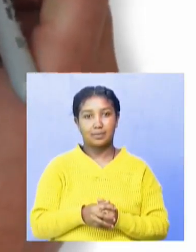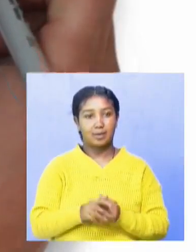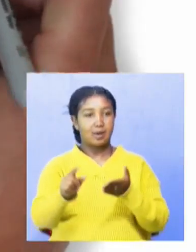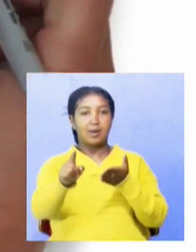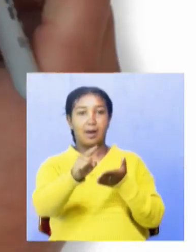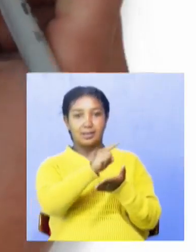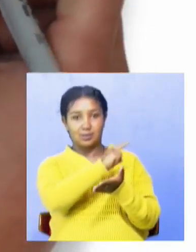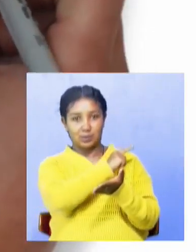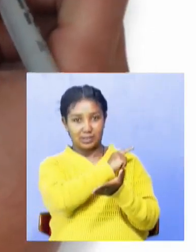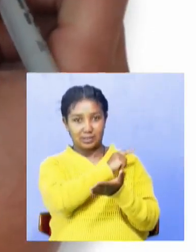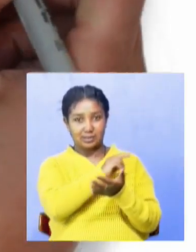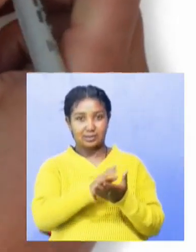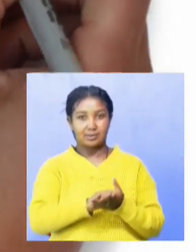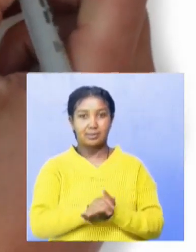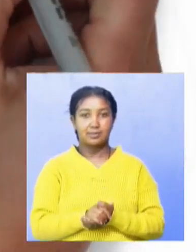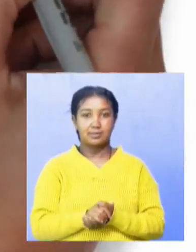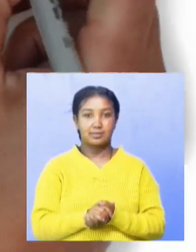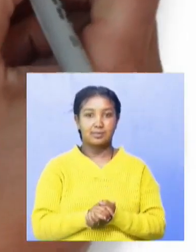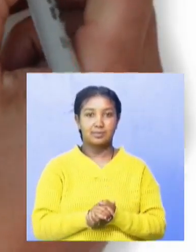last week.